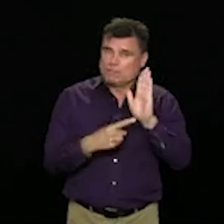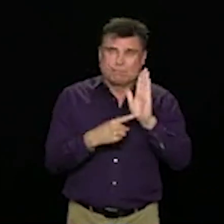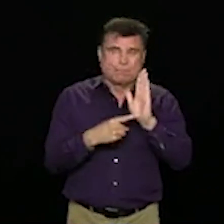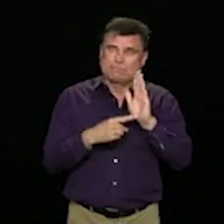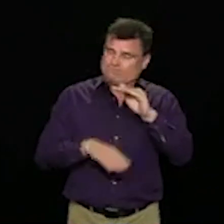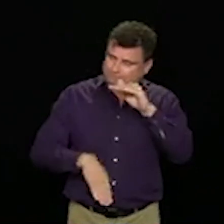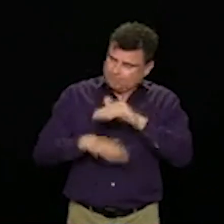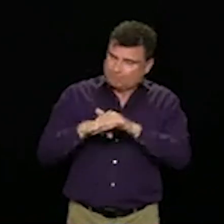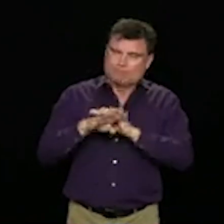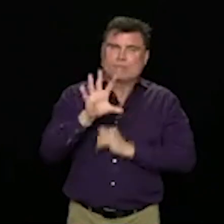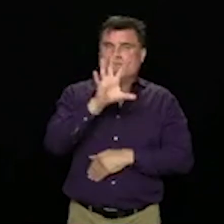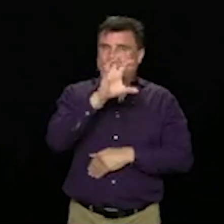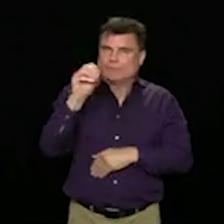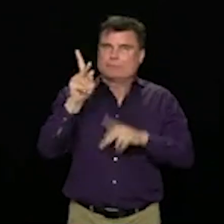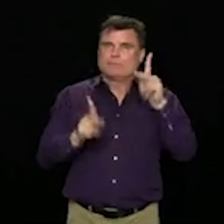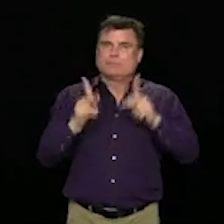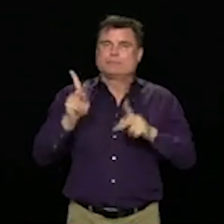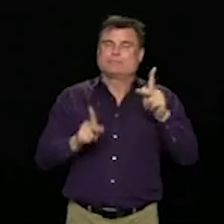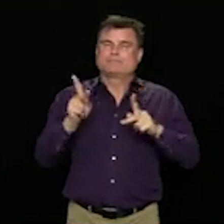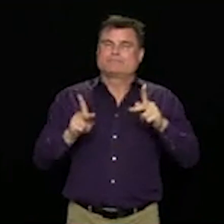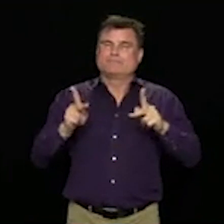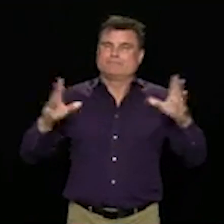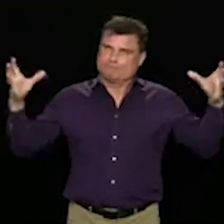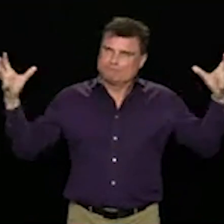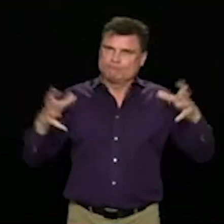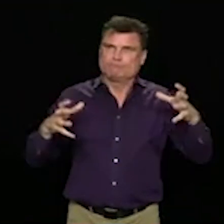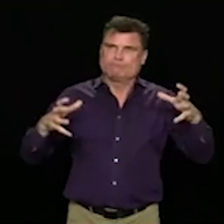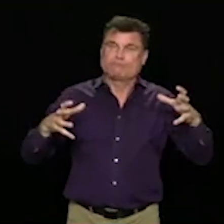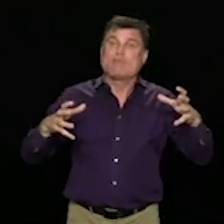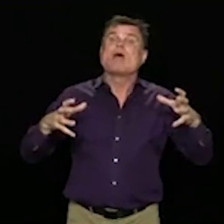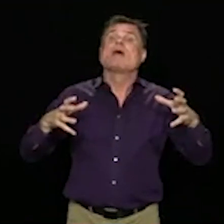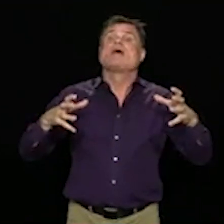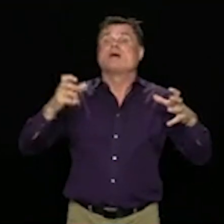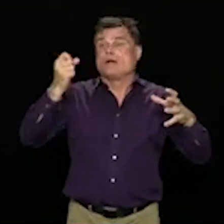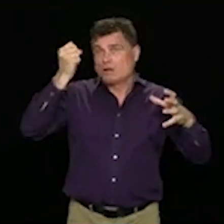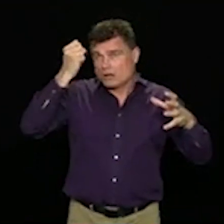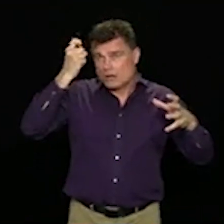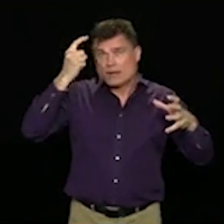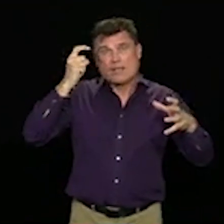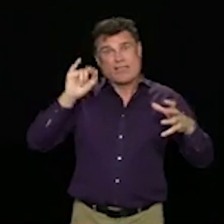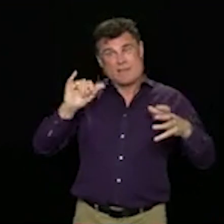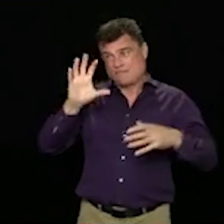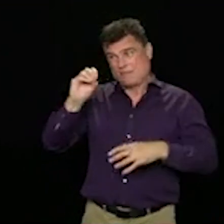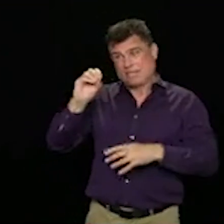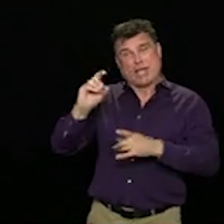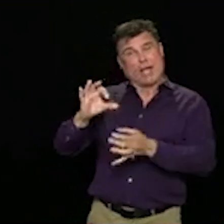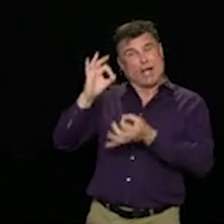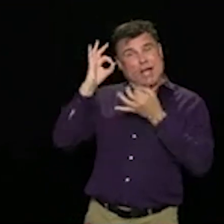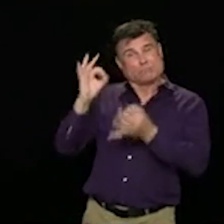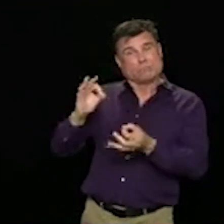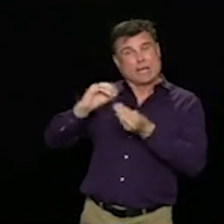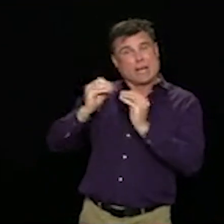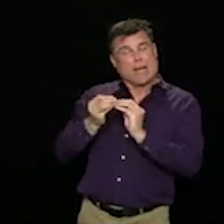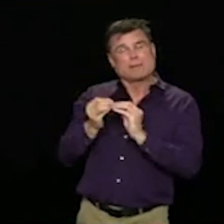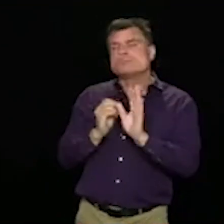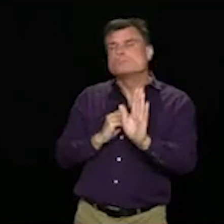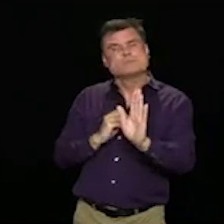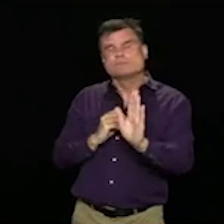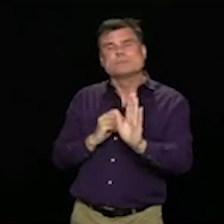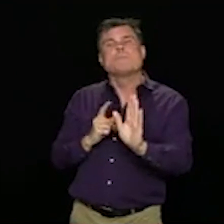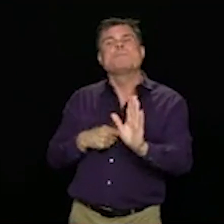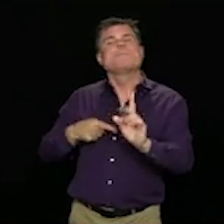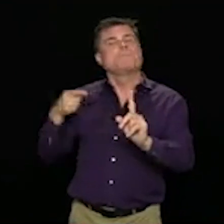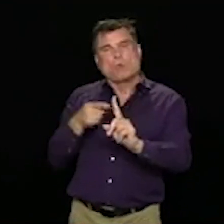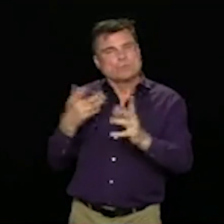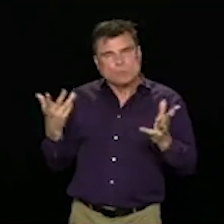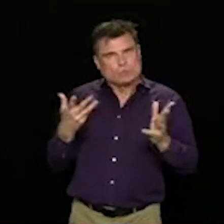50. It's not a magic number, as I've said, and it is actually quite. We've been talking across